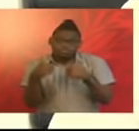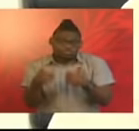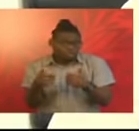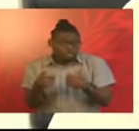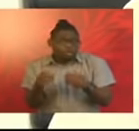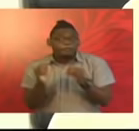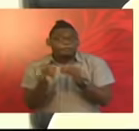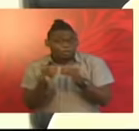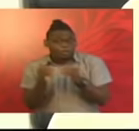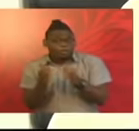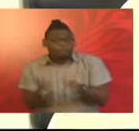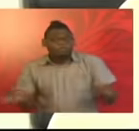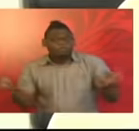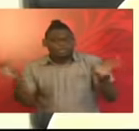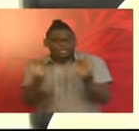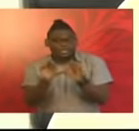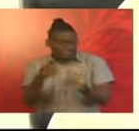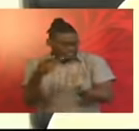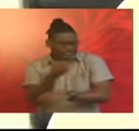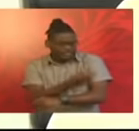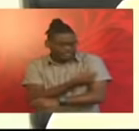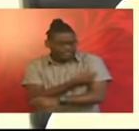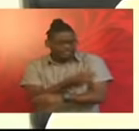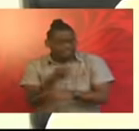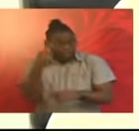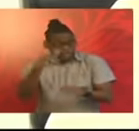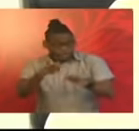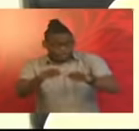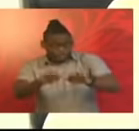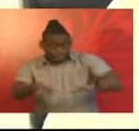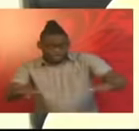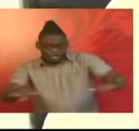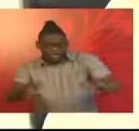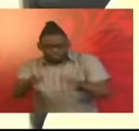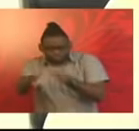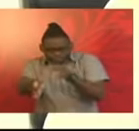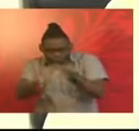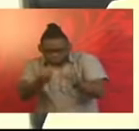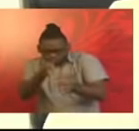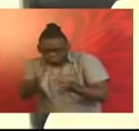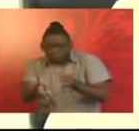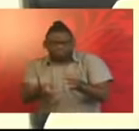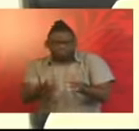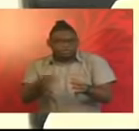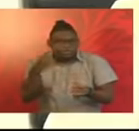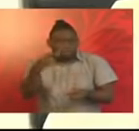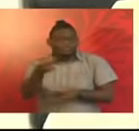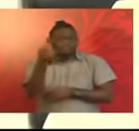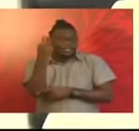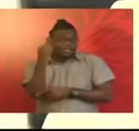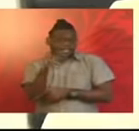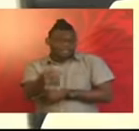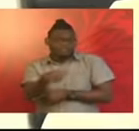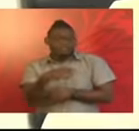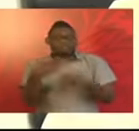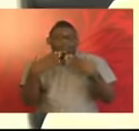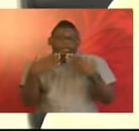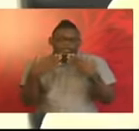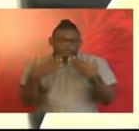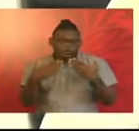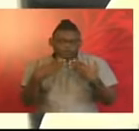very much, Mr. Alexander. Good morning to Dr. Hines and Mr. Davlin Thomas, to members of the media and